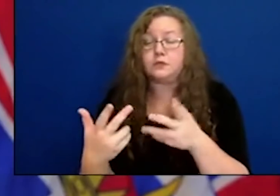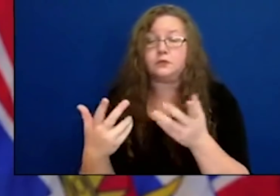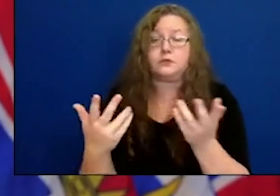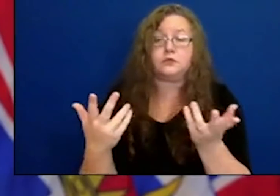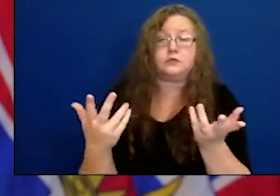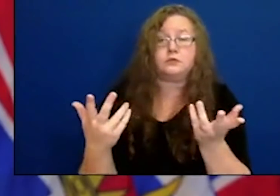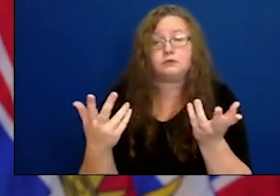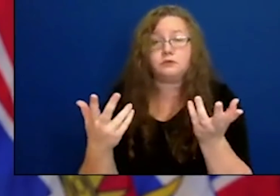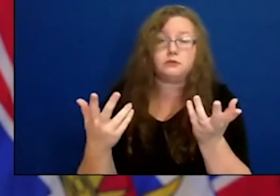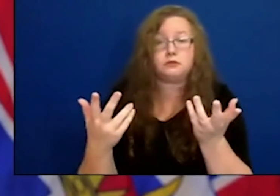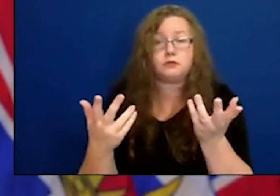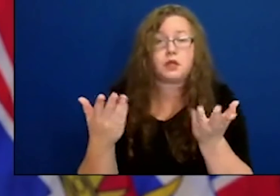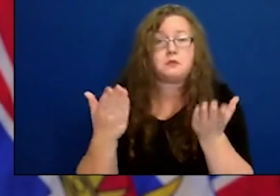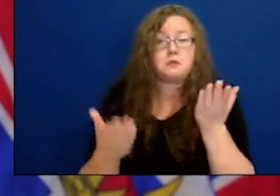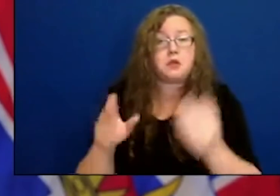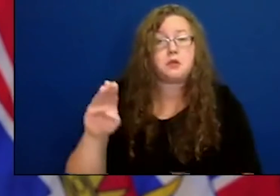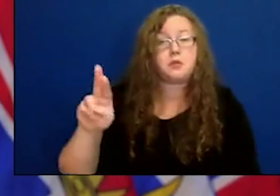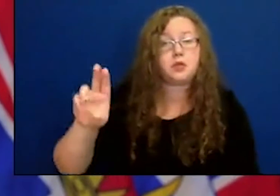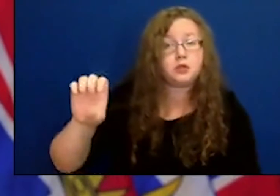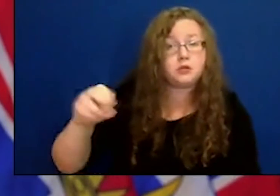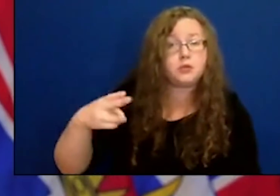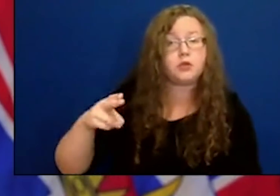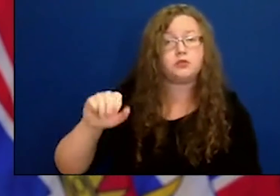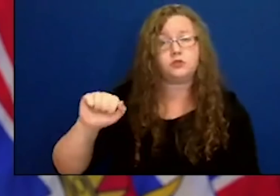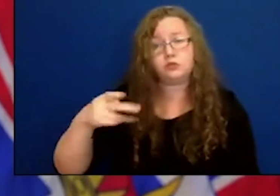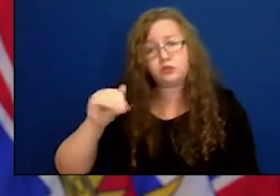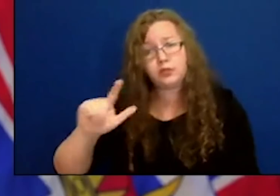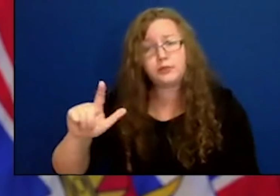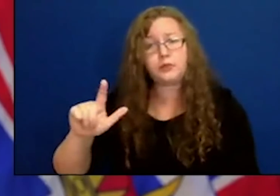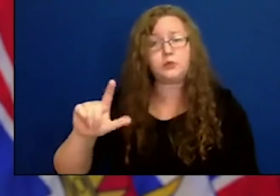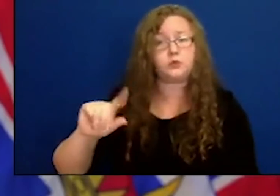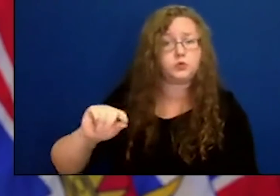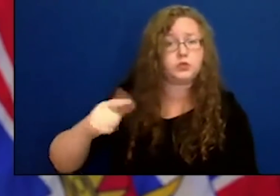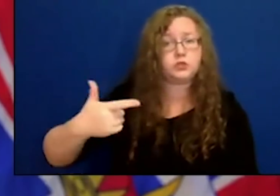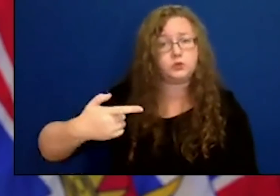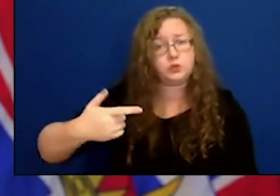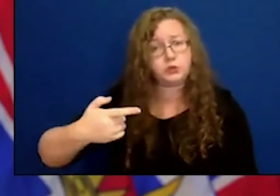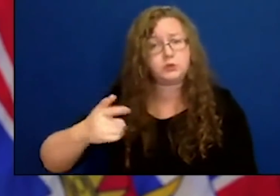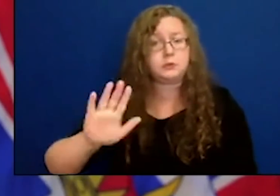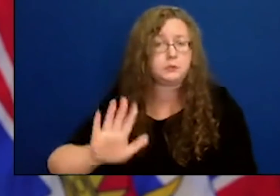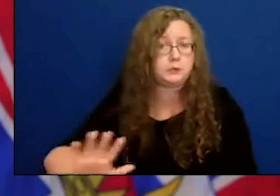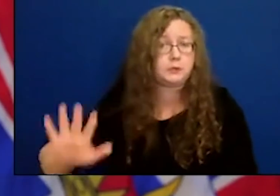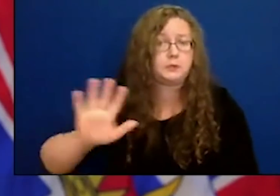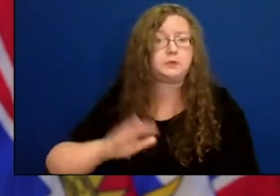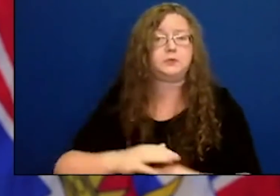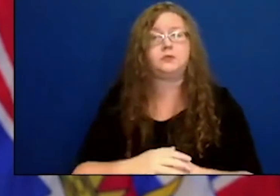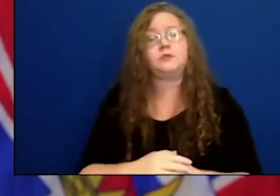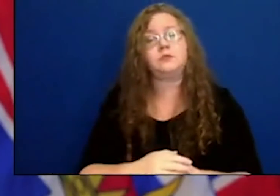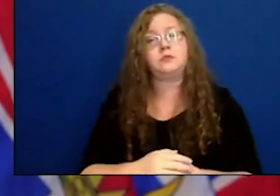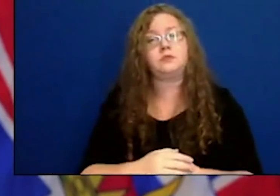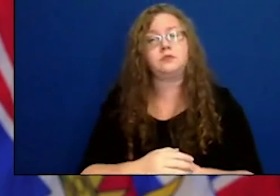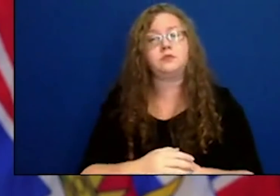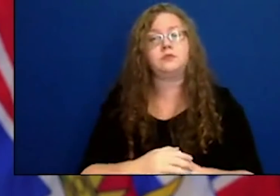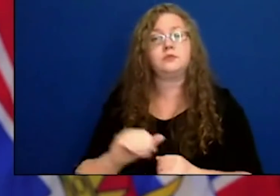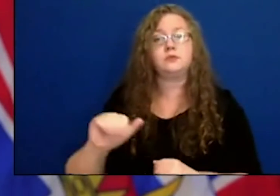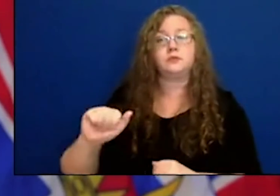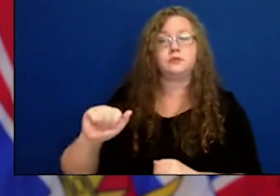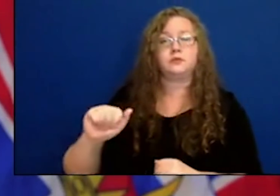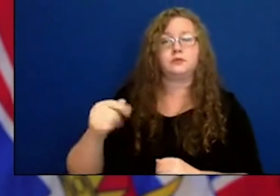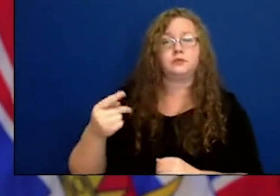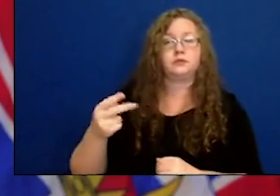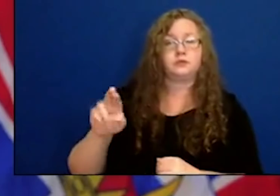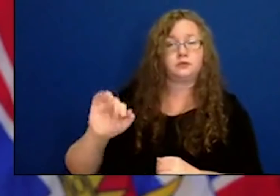around second quarter of 2021, and by the time we get into April of